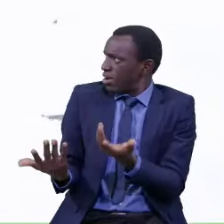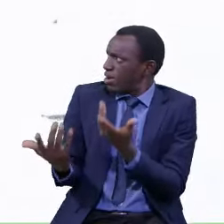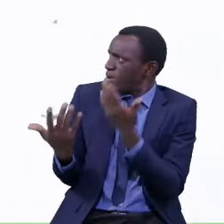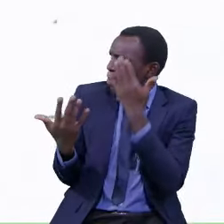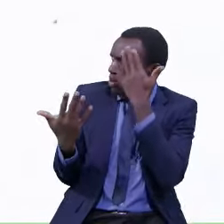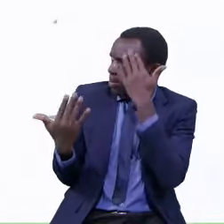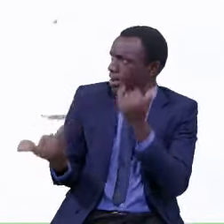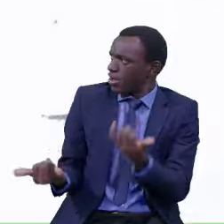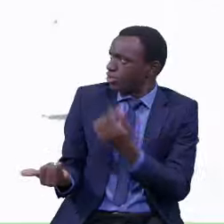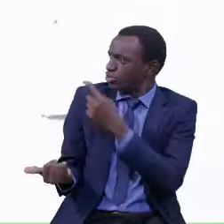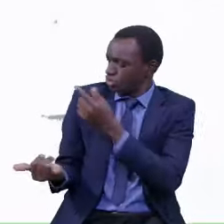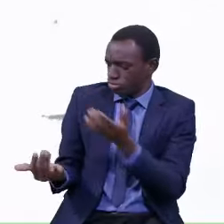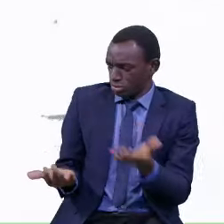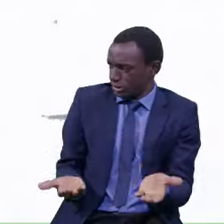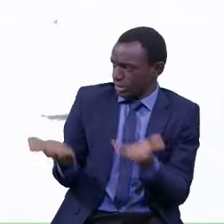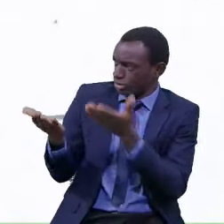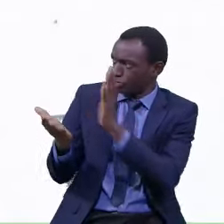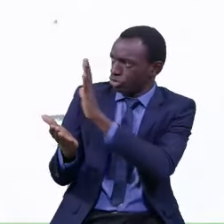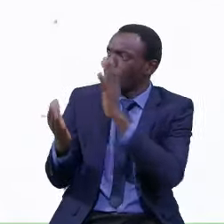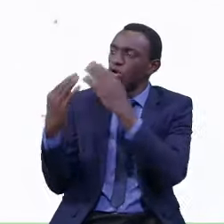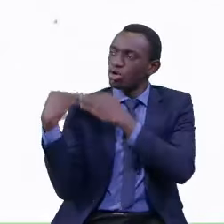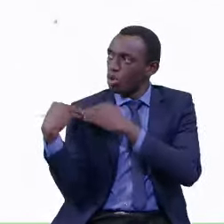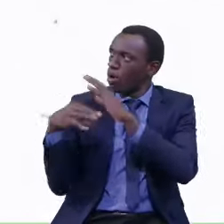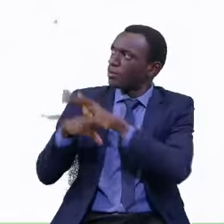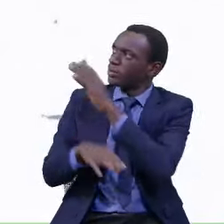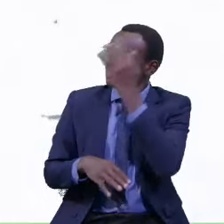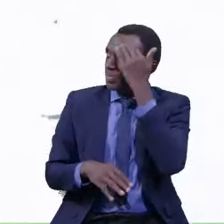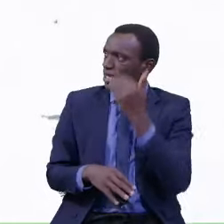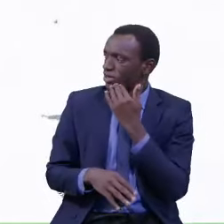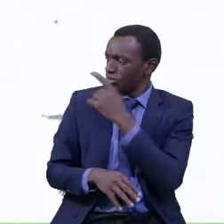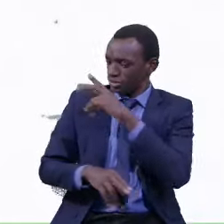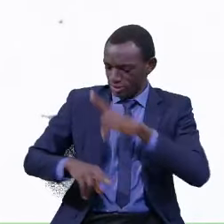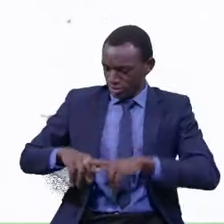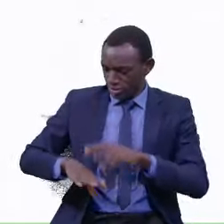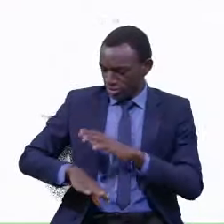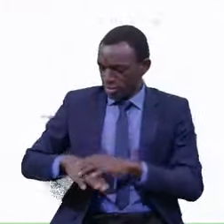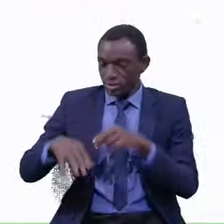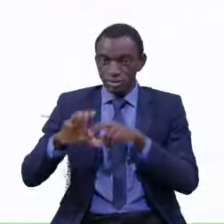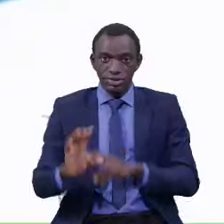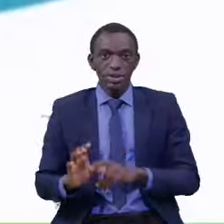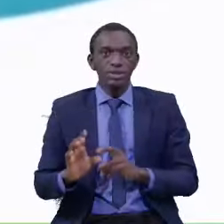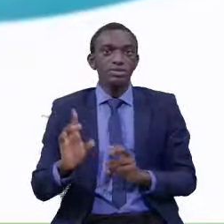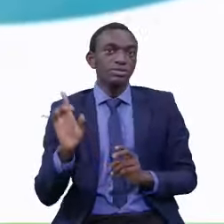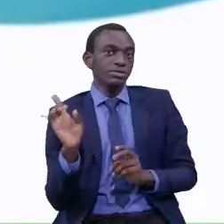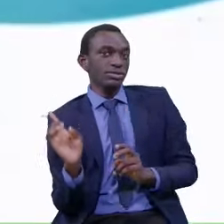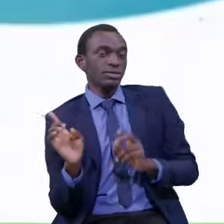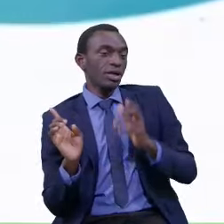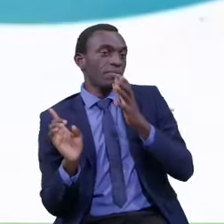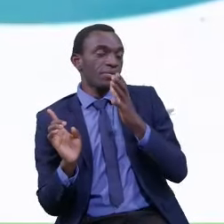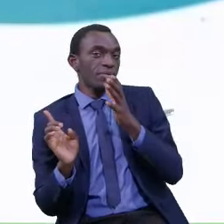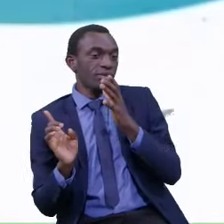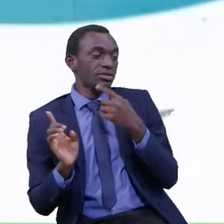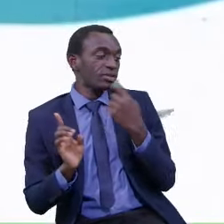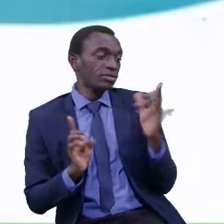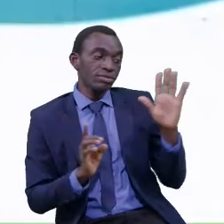on your head while you're sitting there on the seat. Oh, he said, my son, I didn't want to give you extra